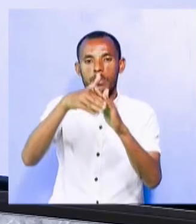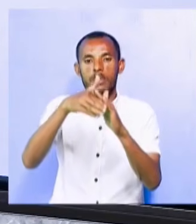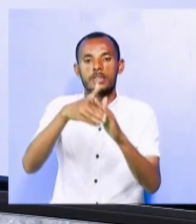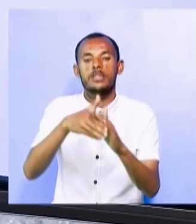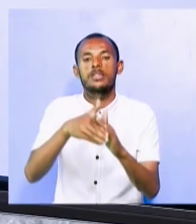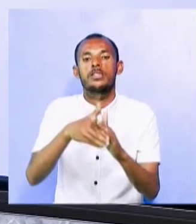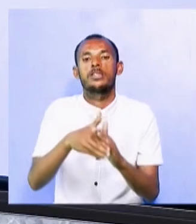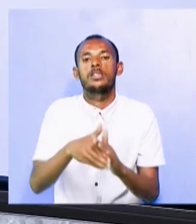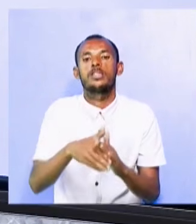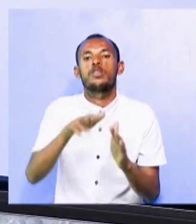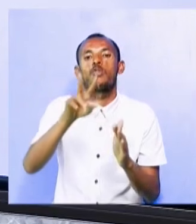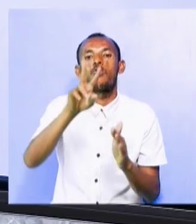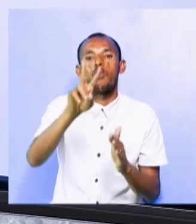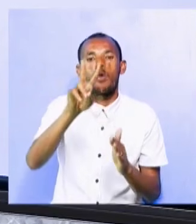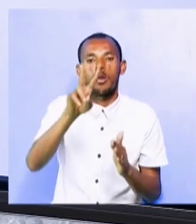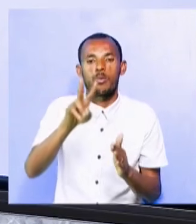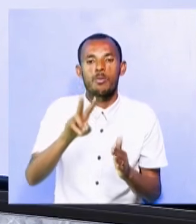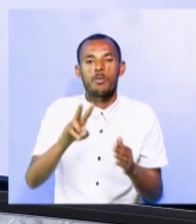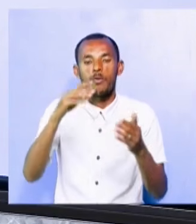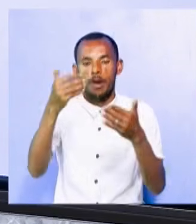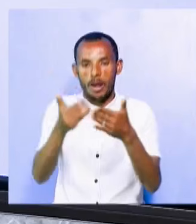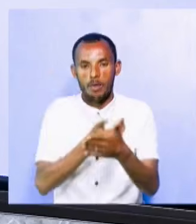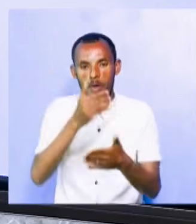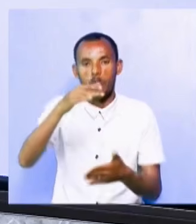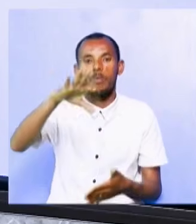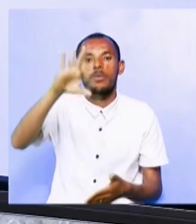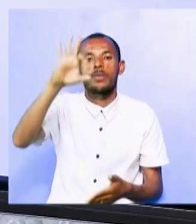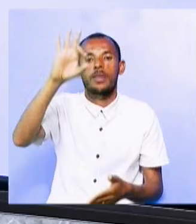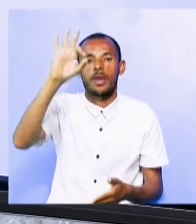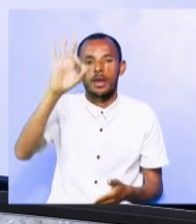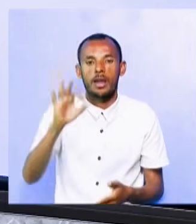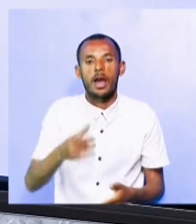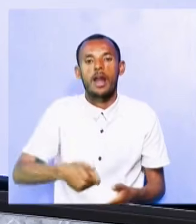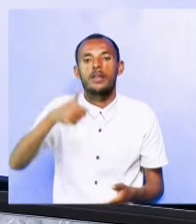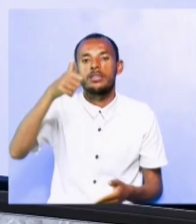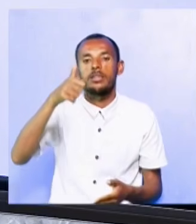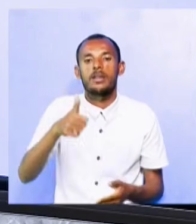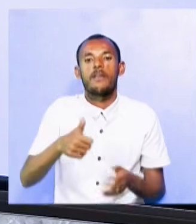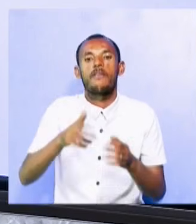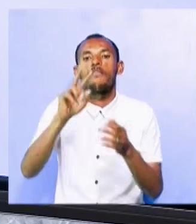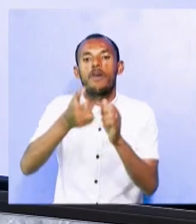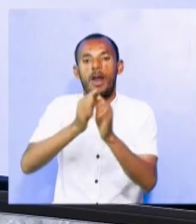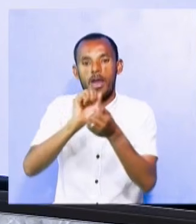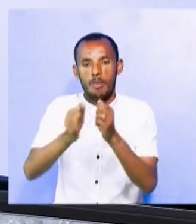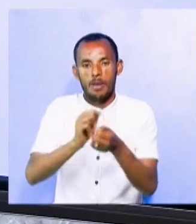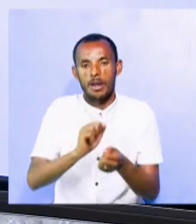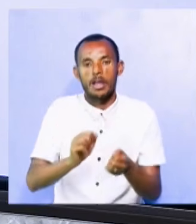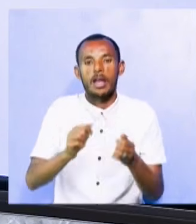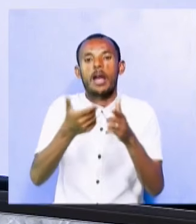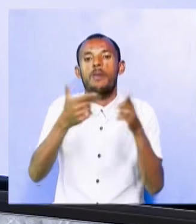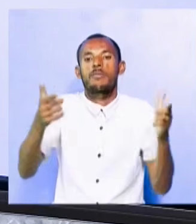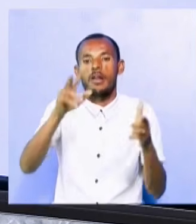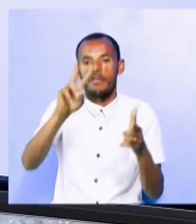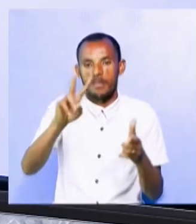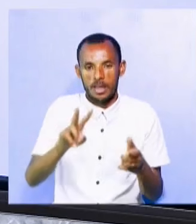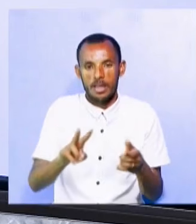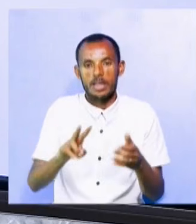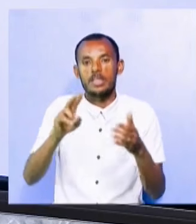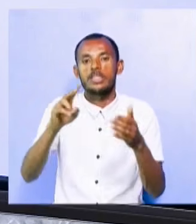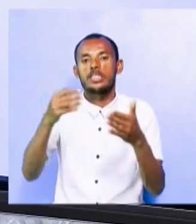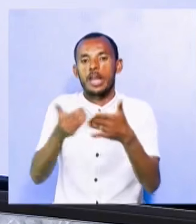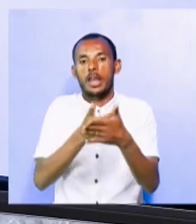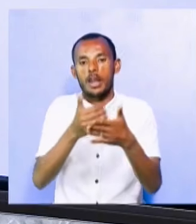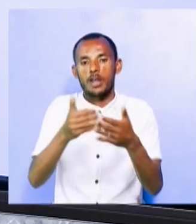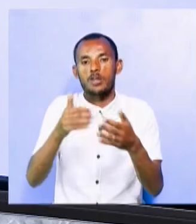the volume of the newly obtained cube by another variable. So capital V is the volume of the